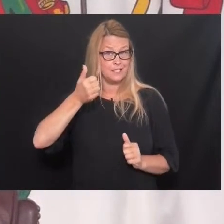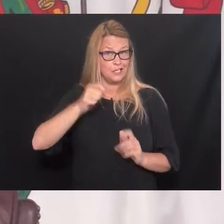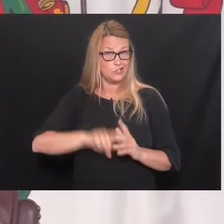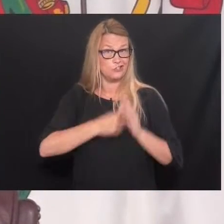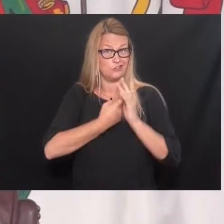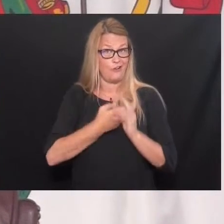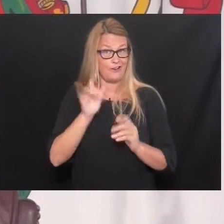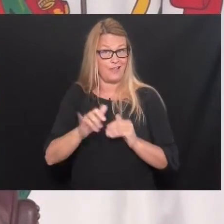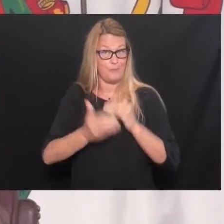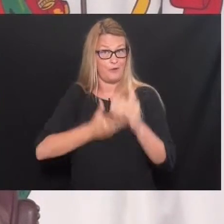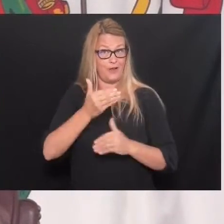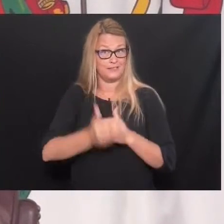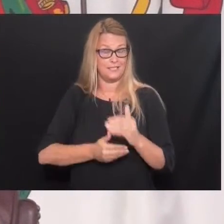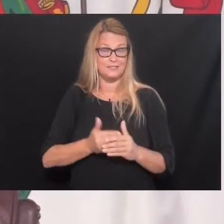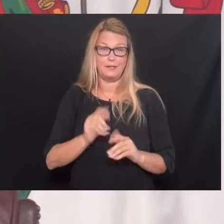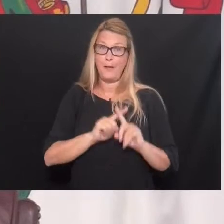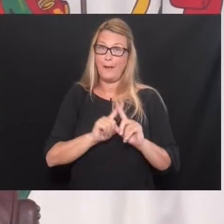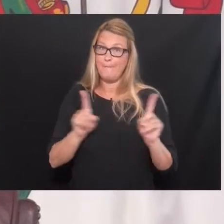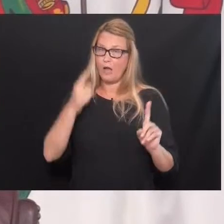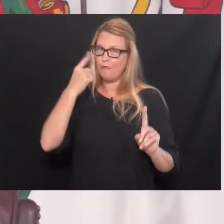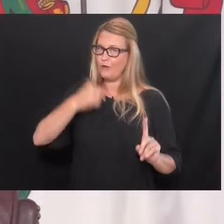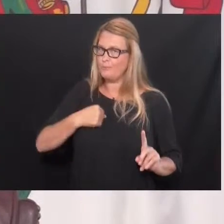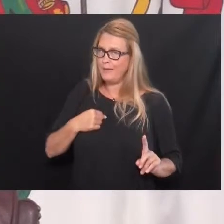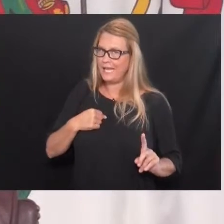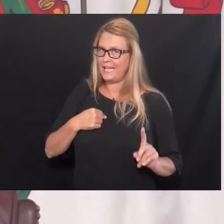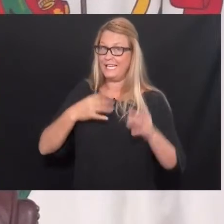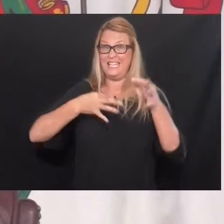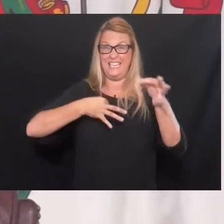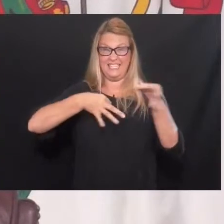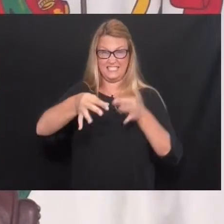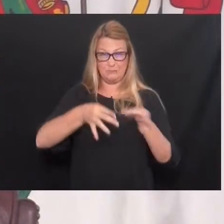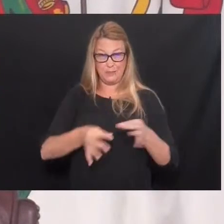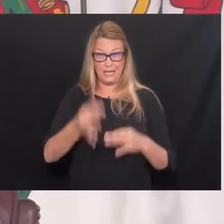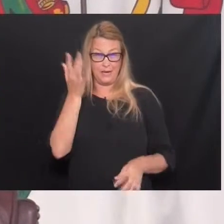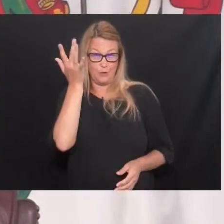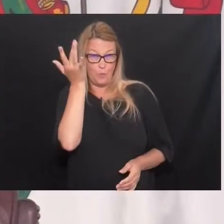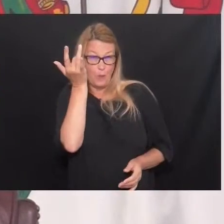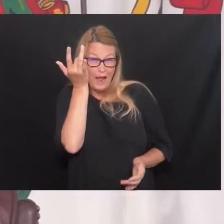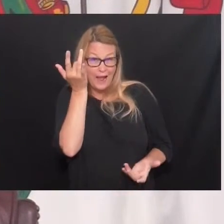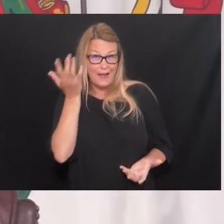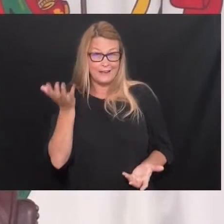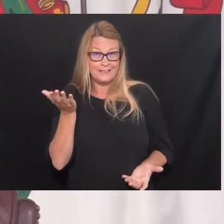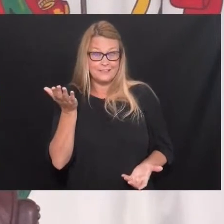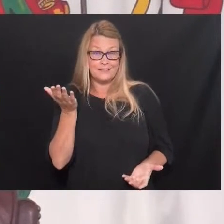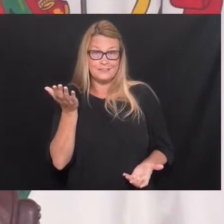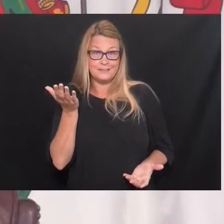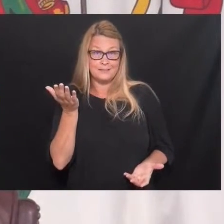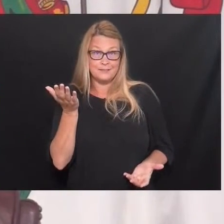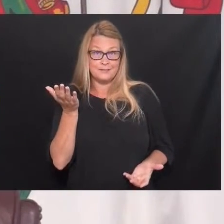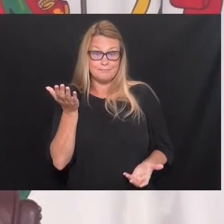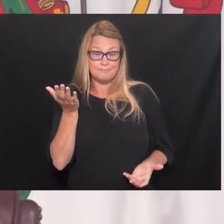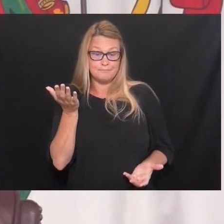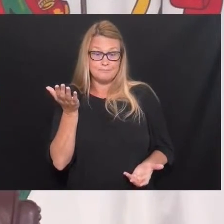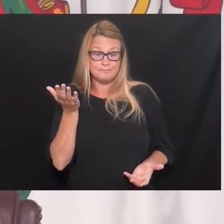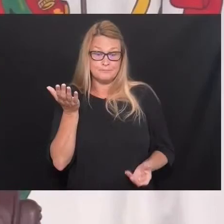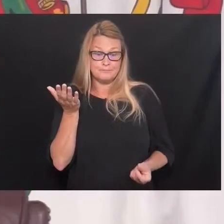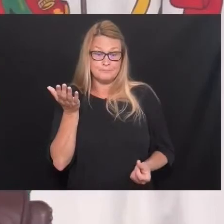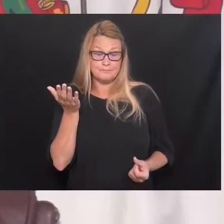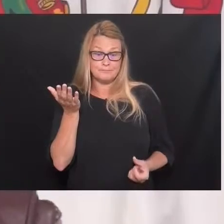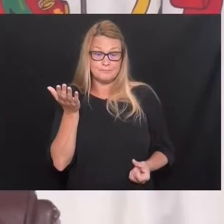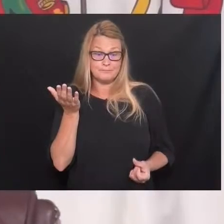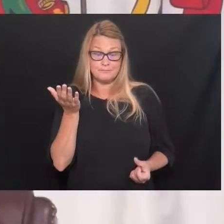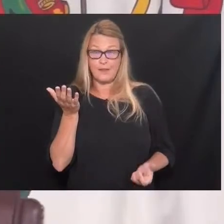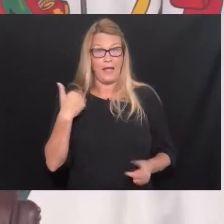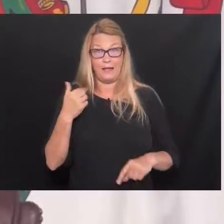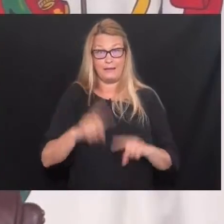just that. Now, Kenny, for me to be able to explain to you why we can't get it done, listen, I